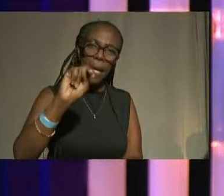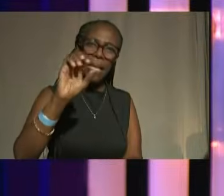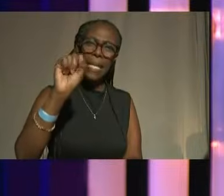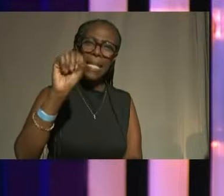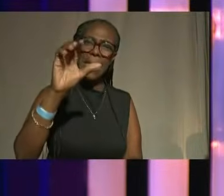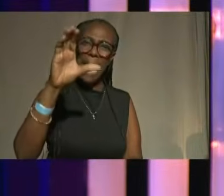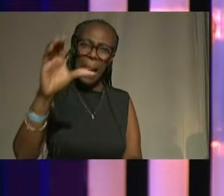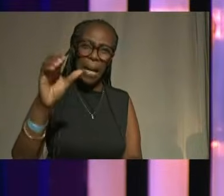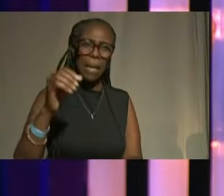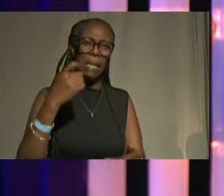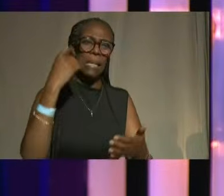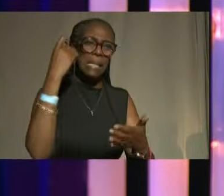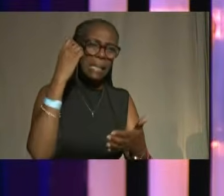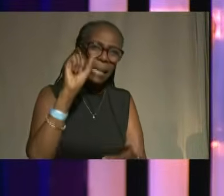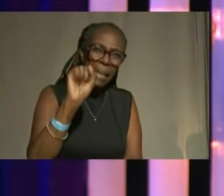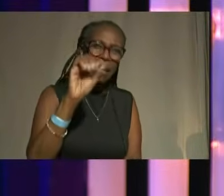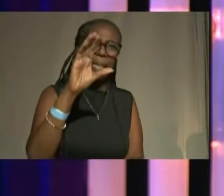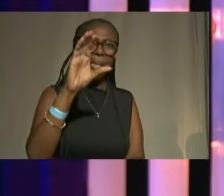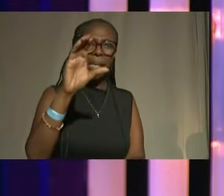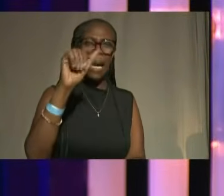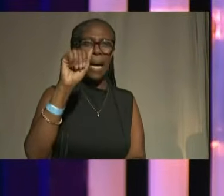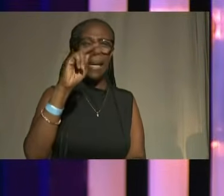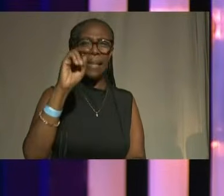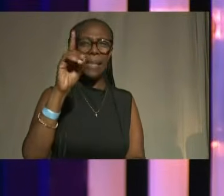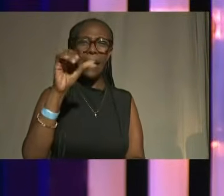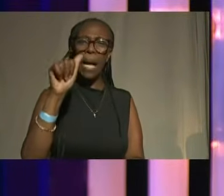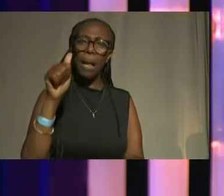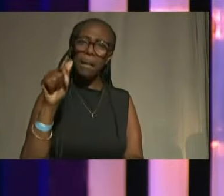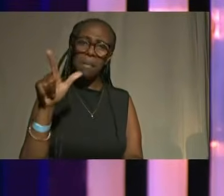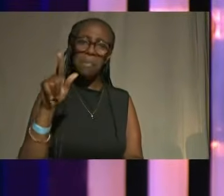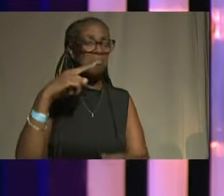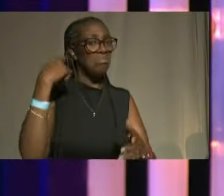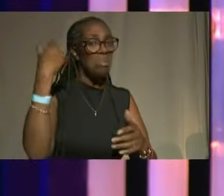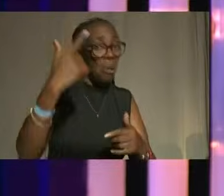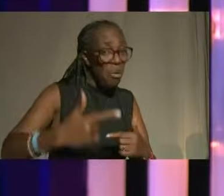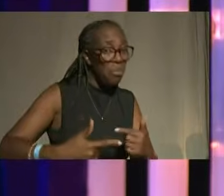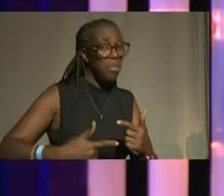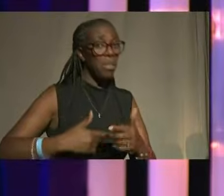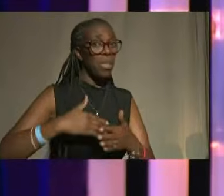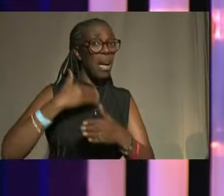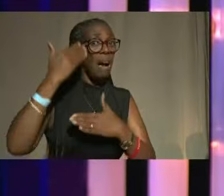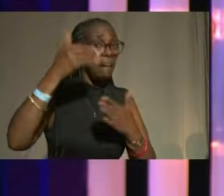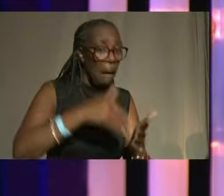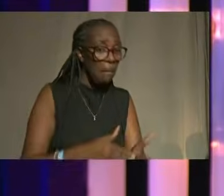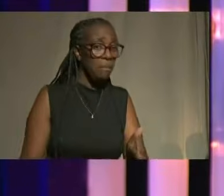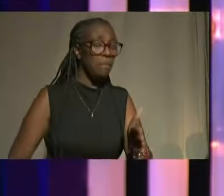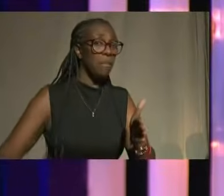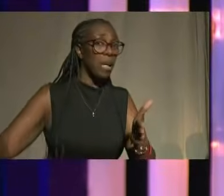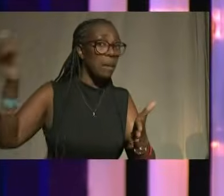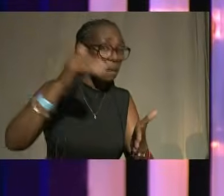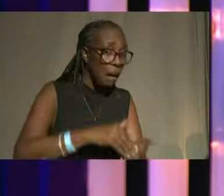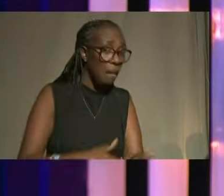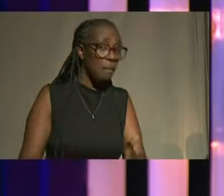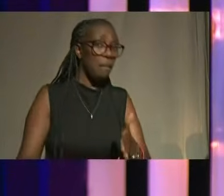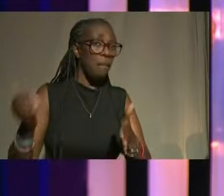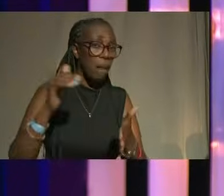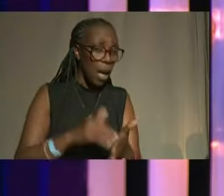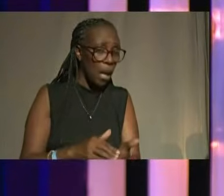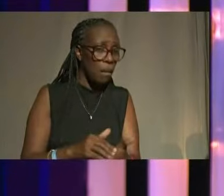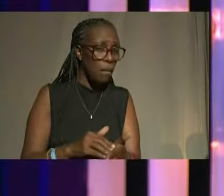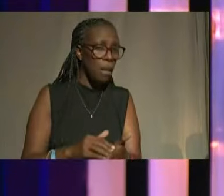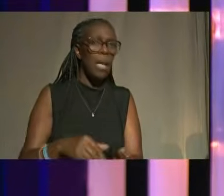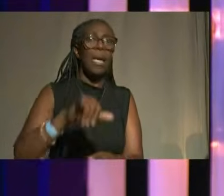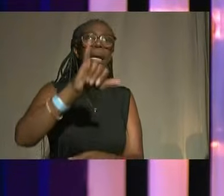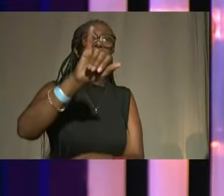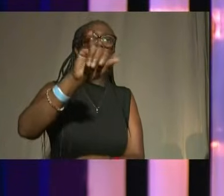dictionary and you look for scandal, you see the PNP right there. In terms of the Integrity Commission, it is this